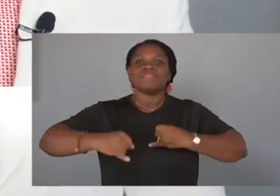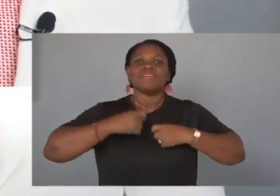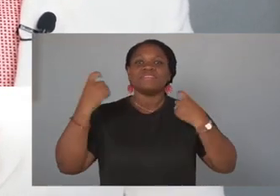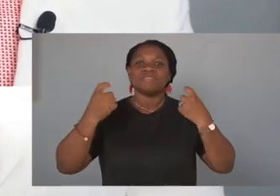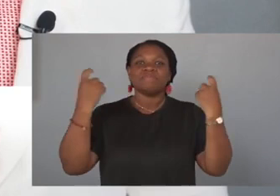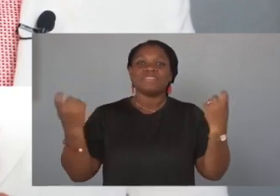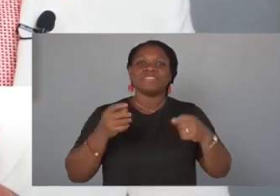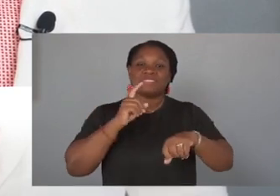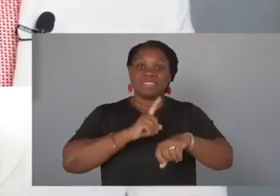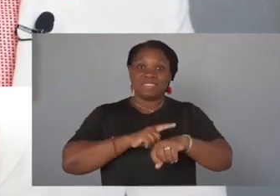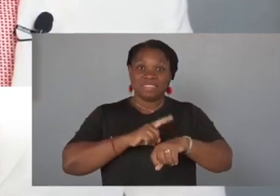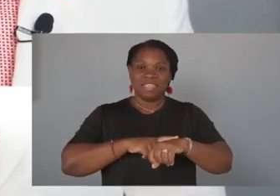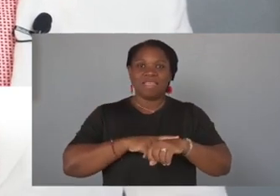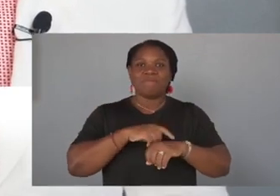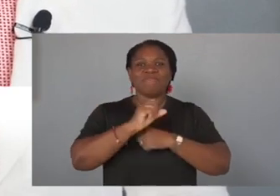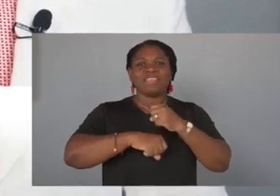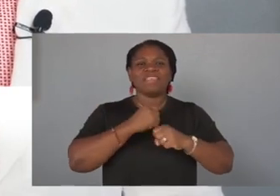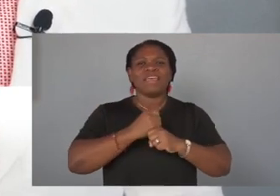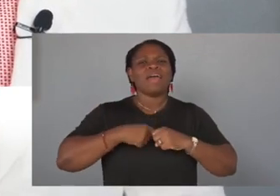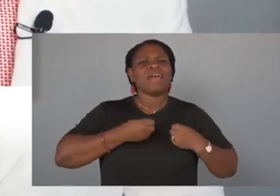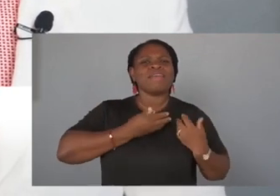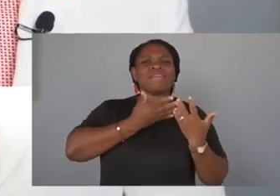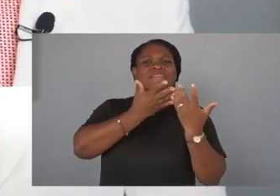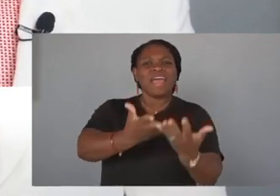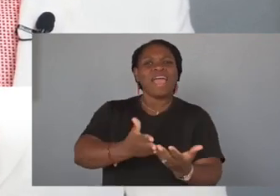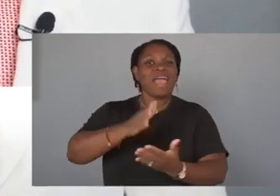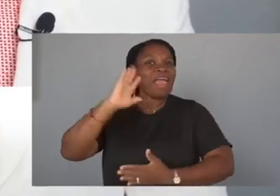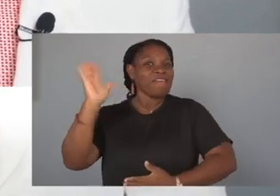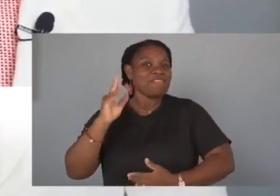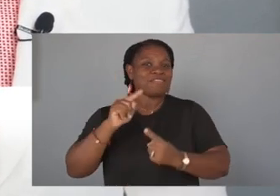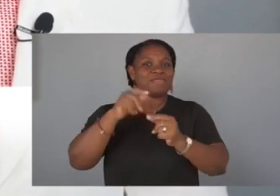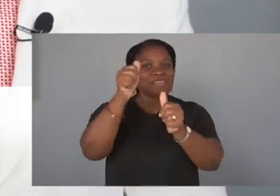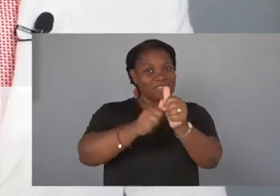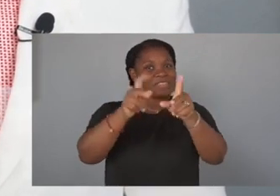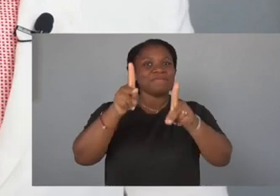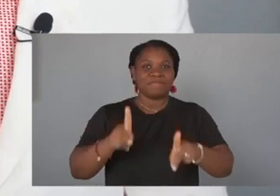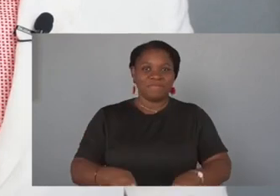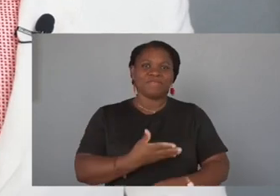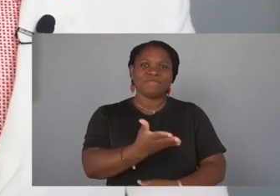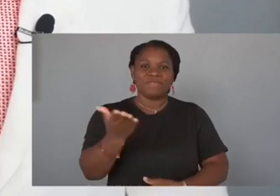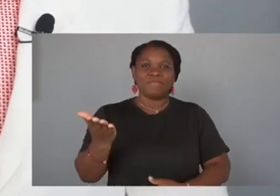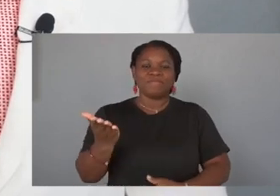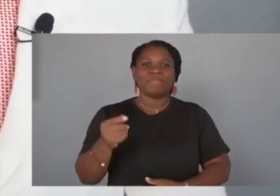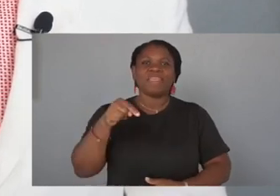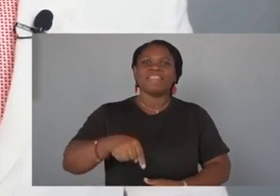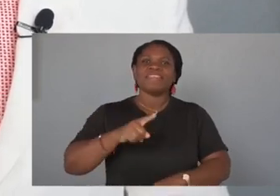celebration during this festive season, I extend heartfelt greetings to each and every one of you.